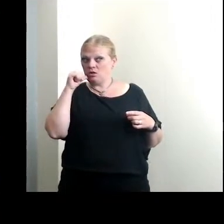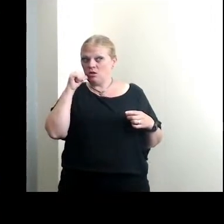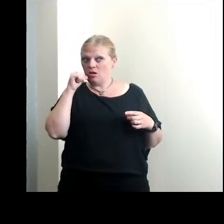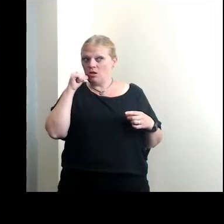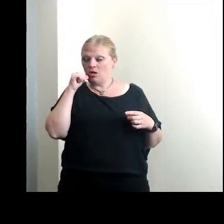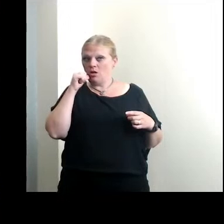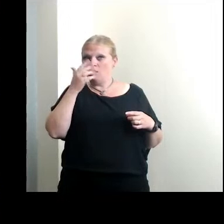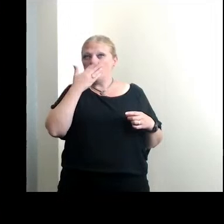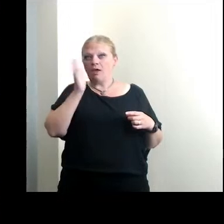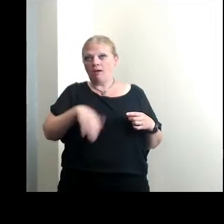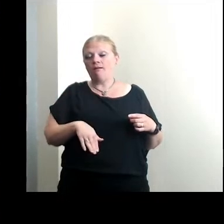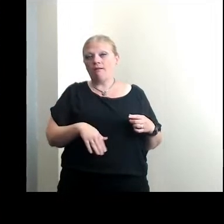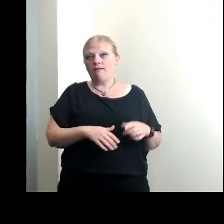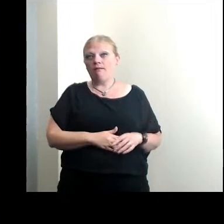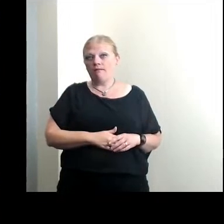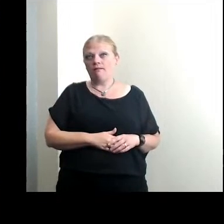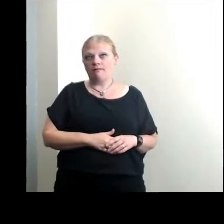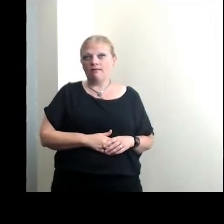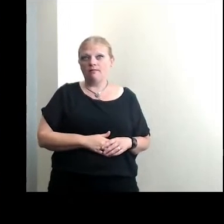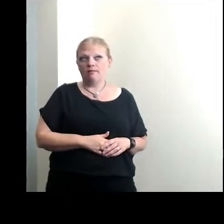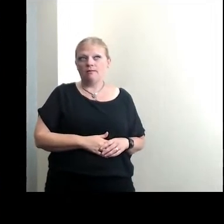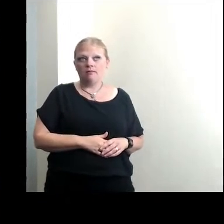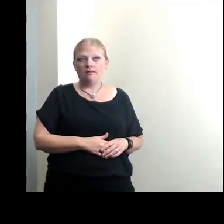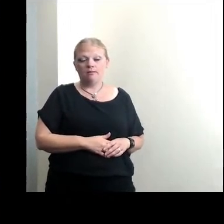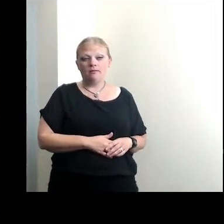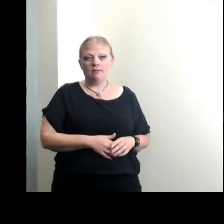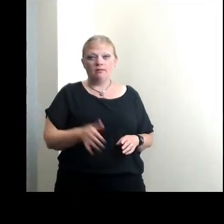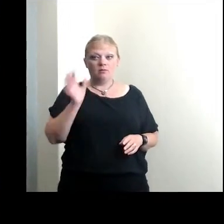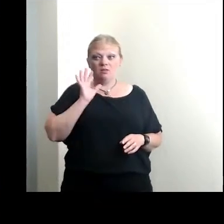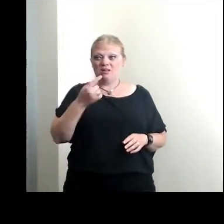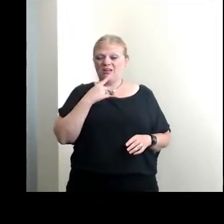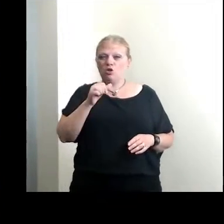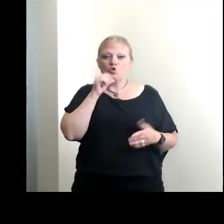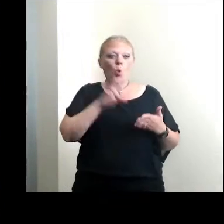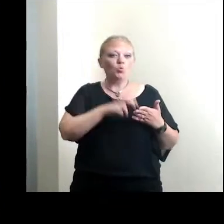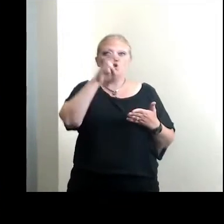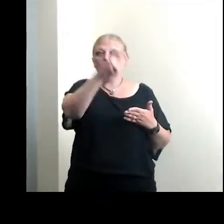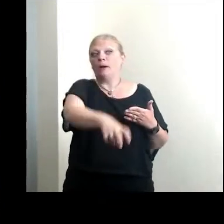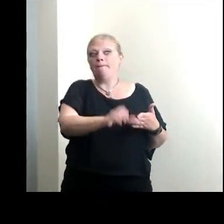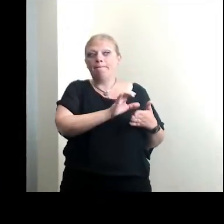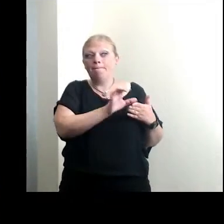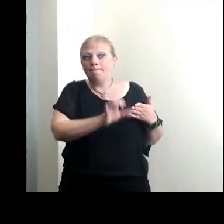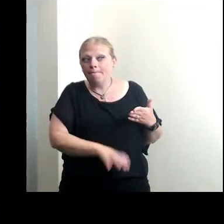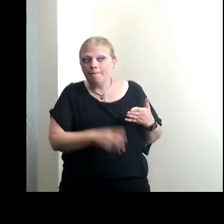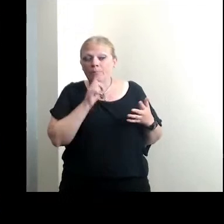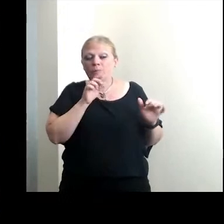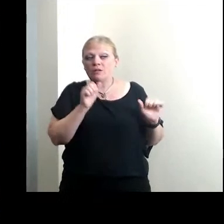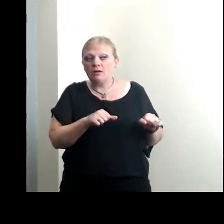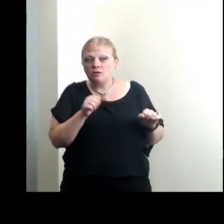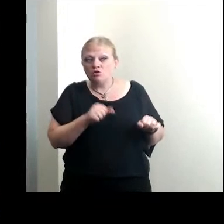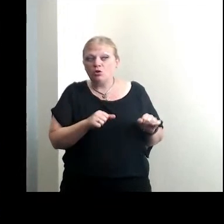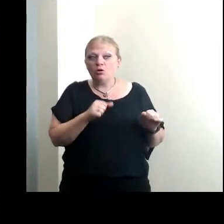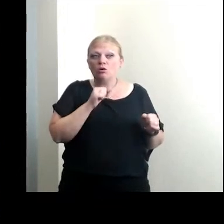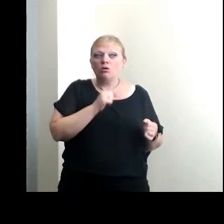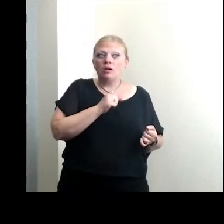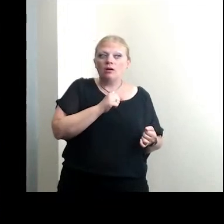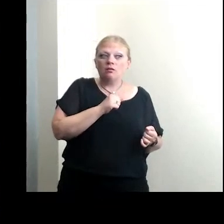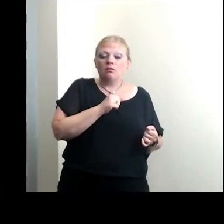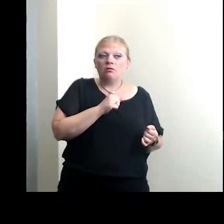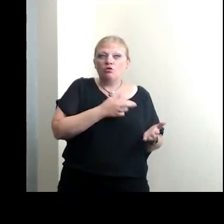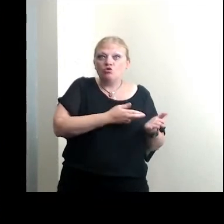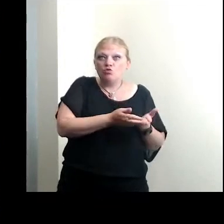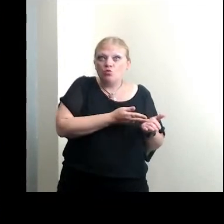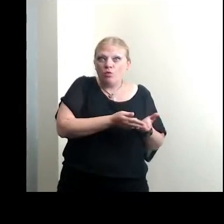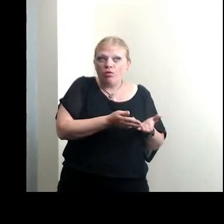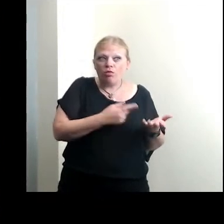damning report. I previously had said, let's not jump to conclusions with regards to the potential merits of any claims. Everyone's